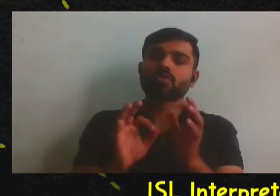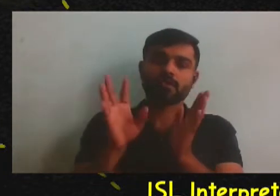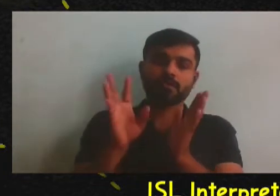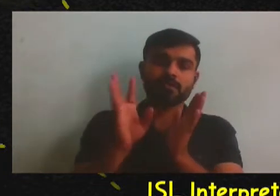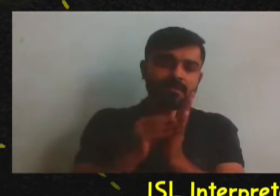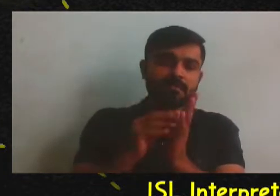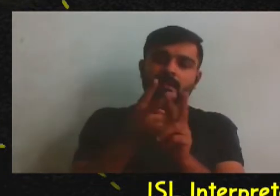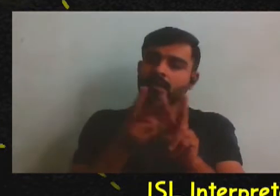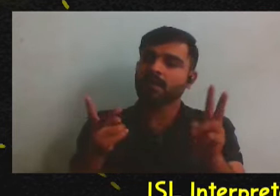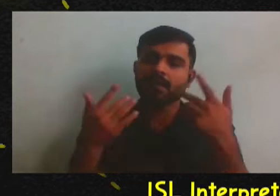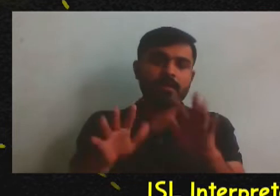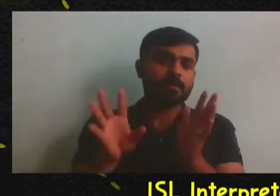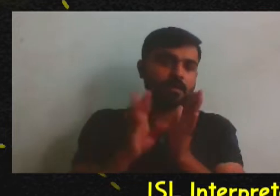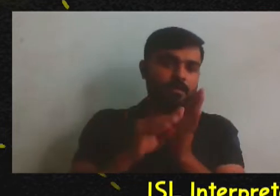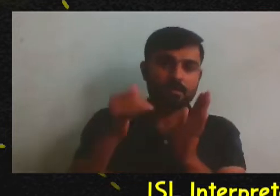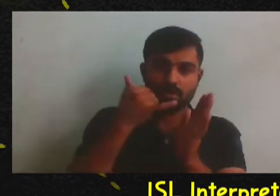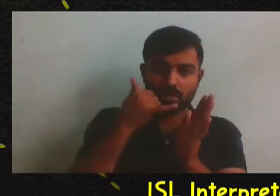sort, not recording calls.